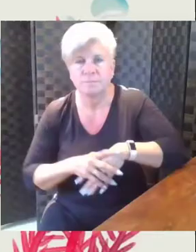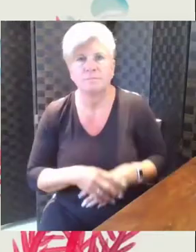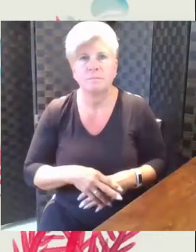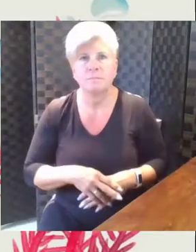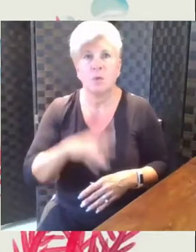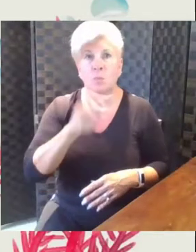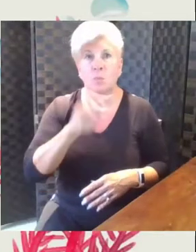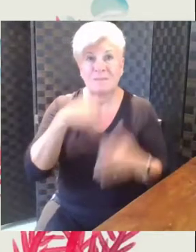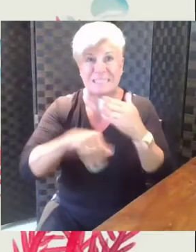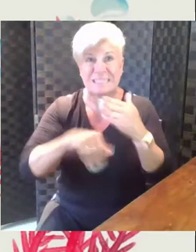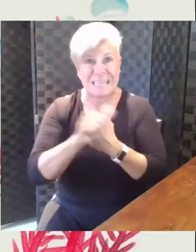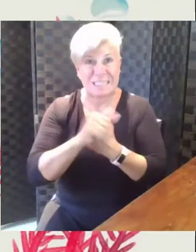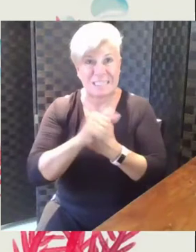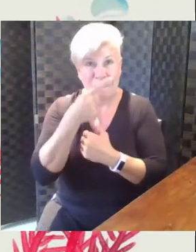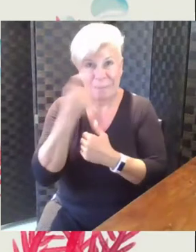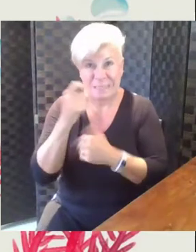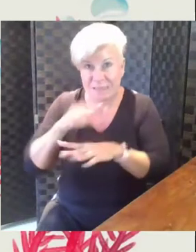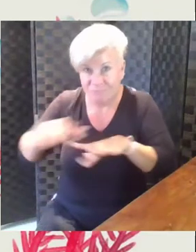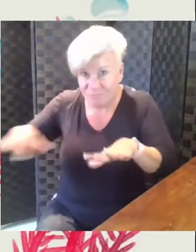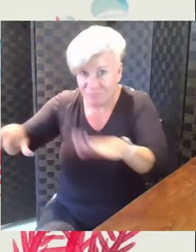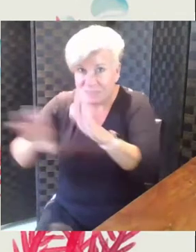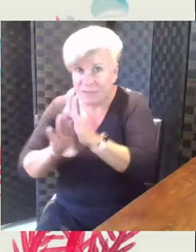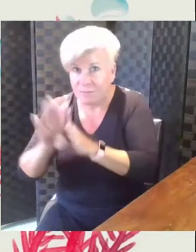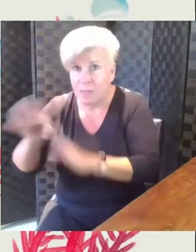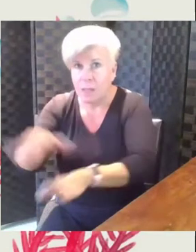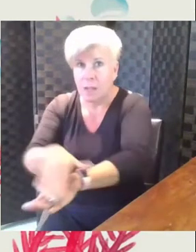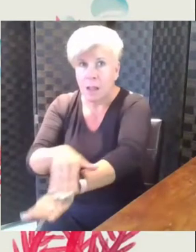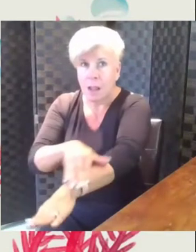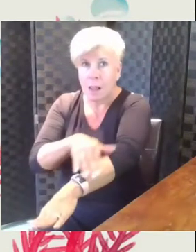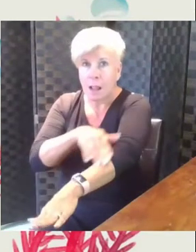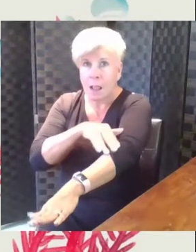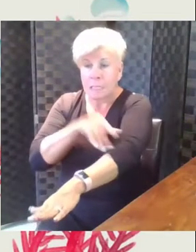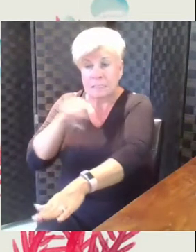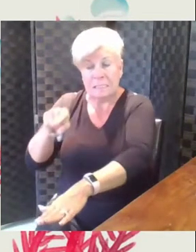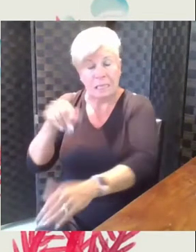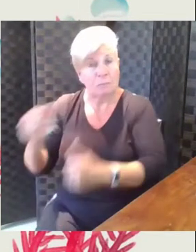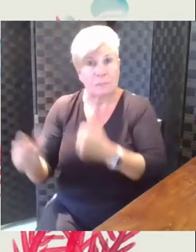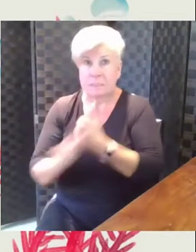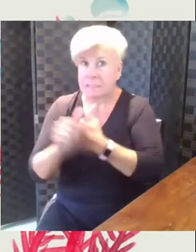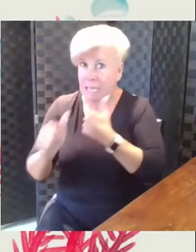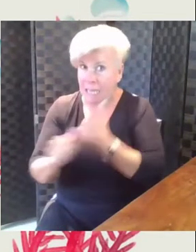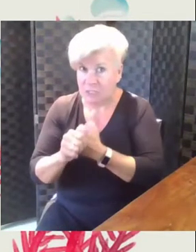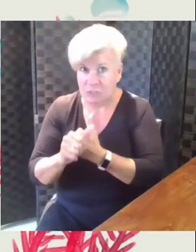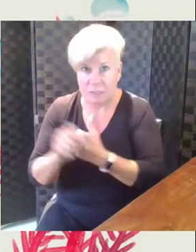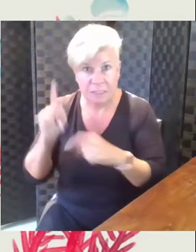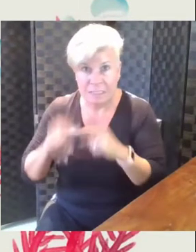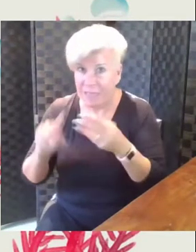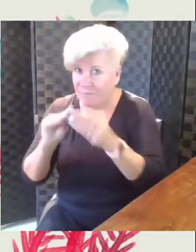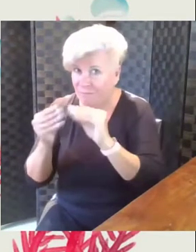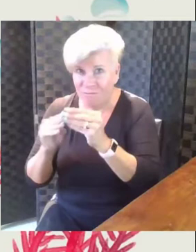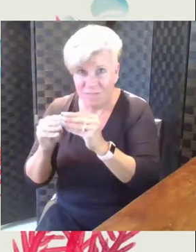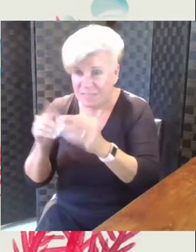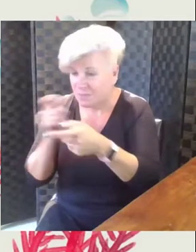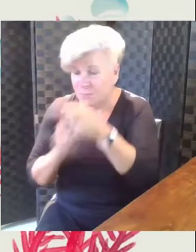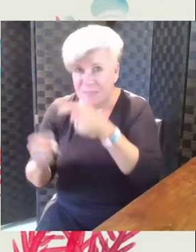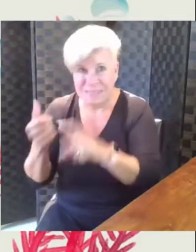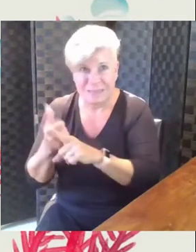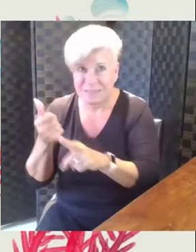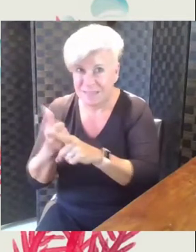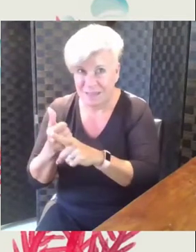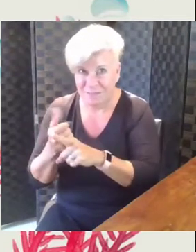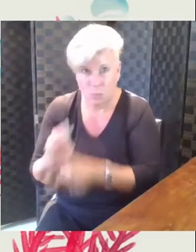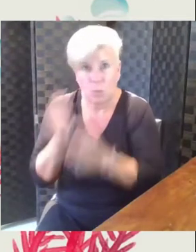Reefs in danger. Because coral reefs develop so slowly, they are in danger. They can't repair or replace